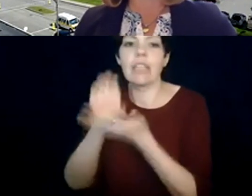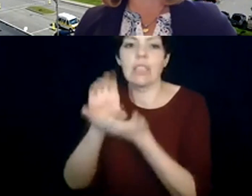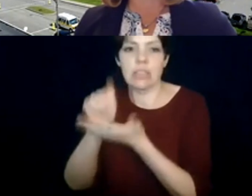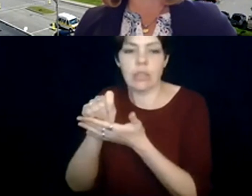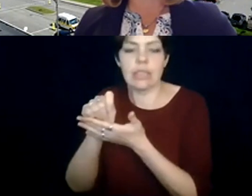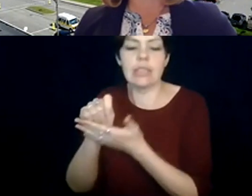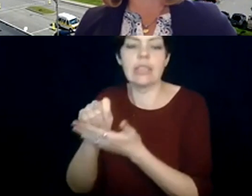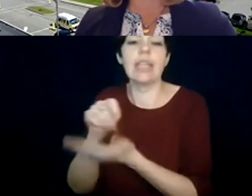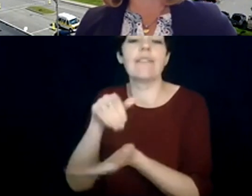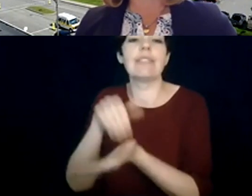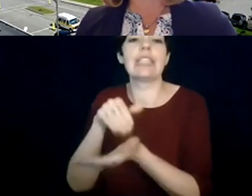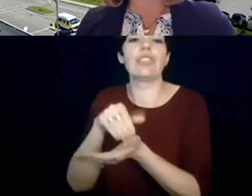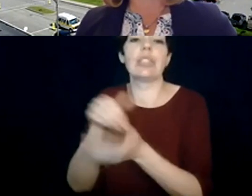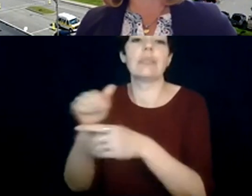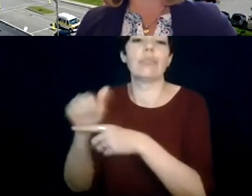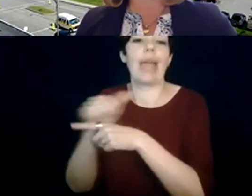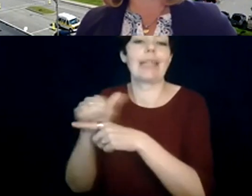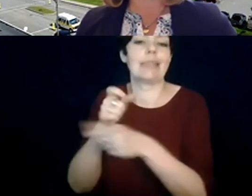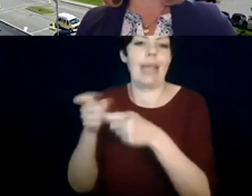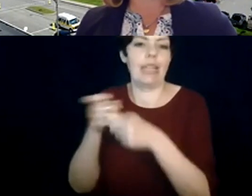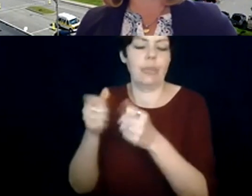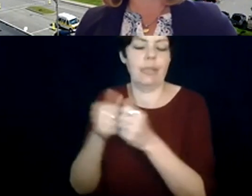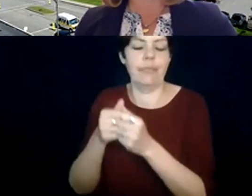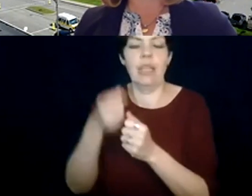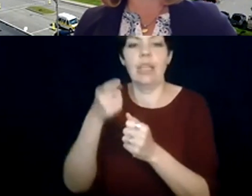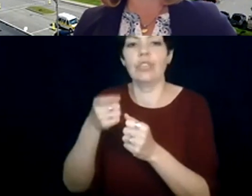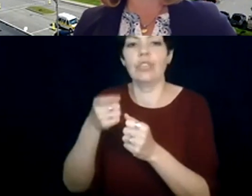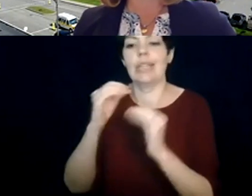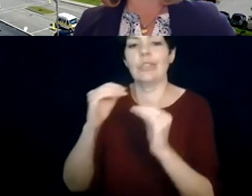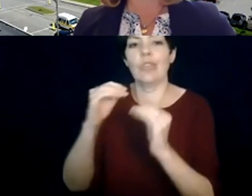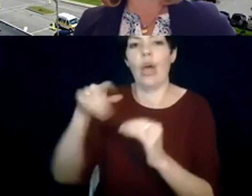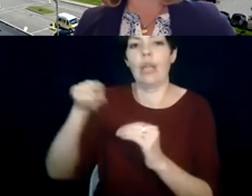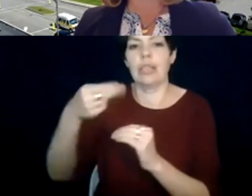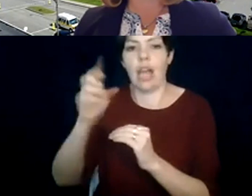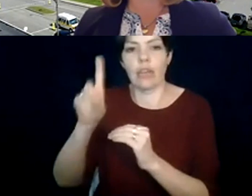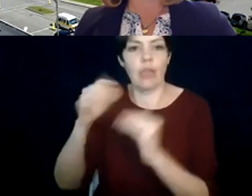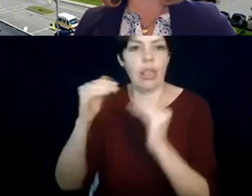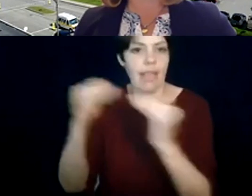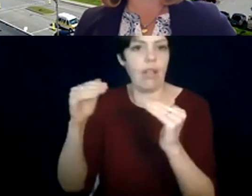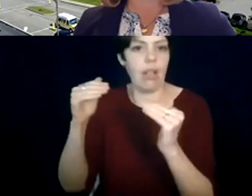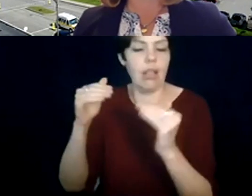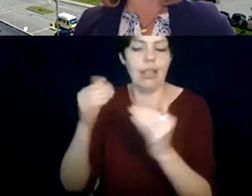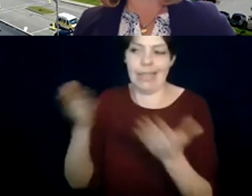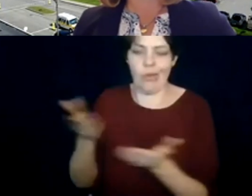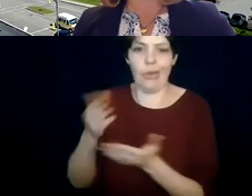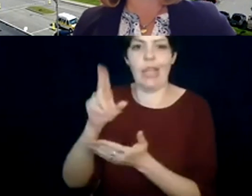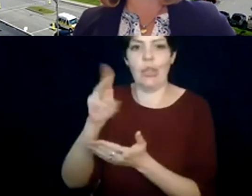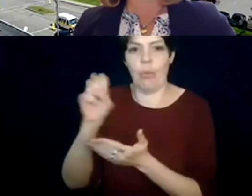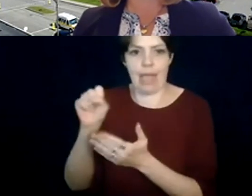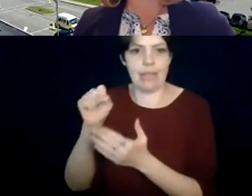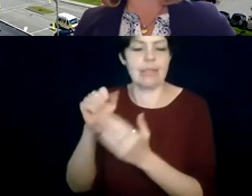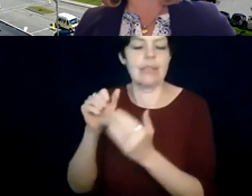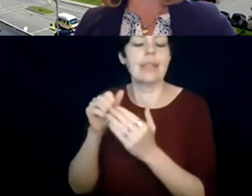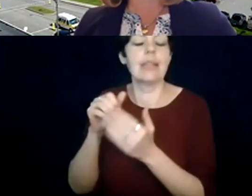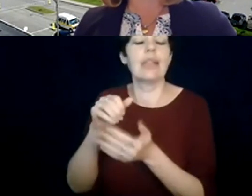management. As a healthcare educator, Lisa has taught doctoral level courses in the UMass Medical School Graduate School of Nursing.